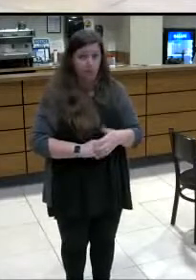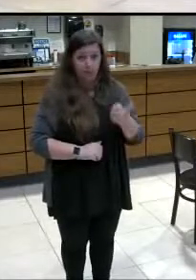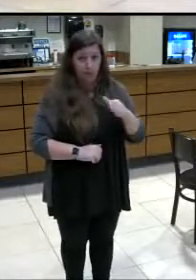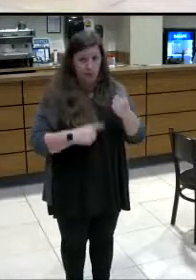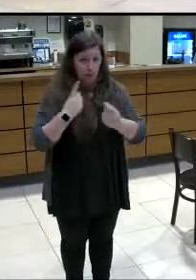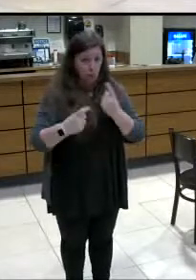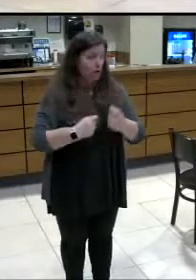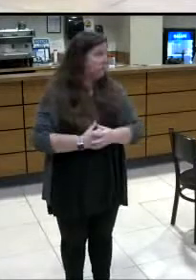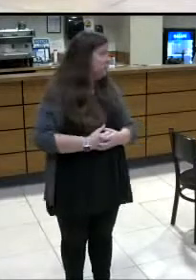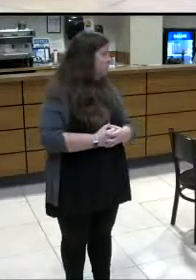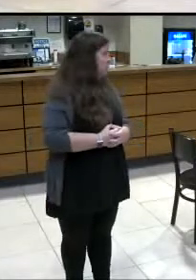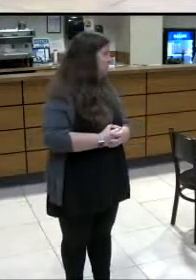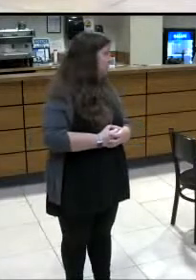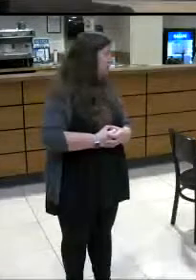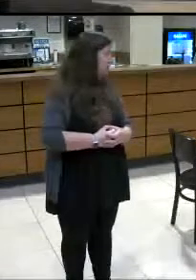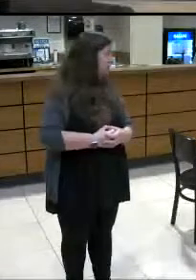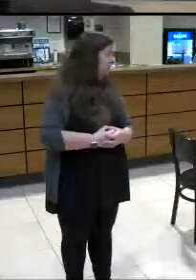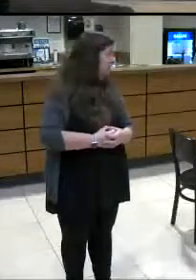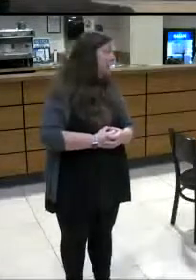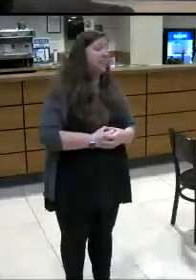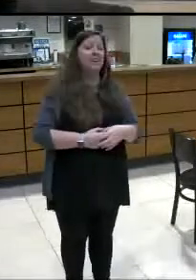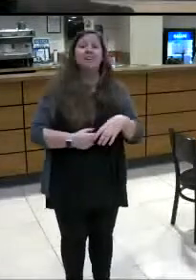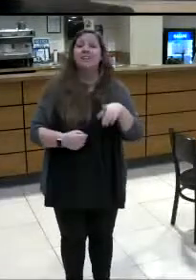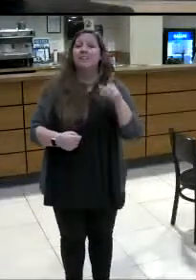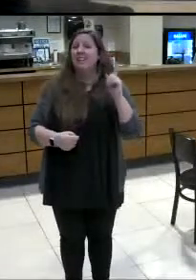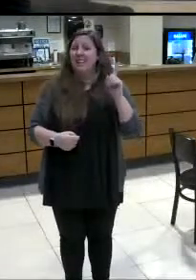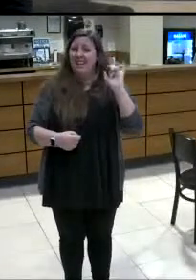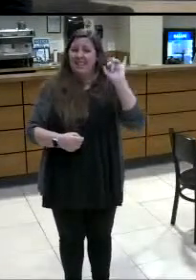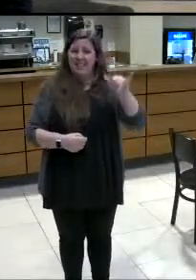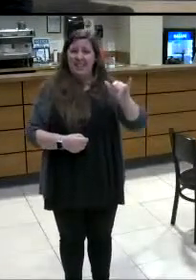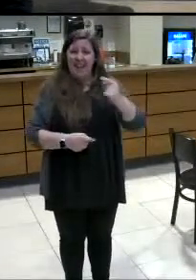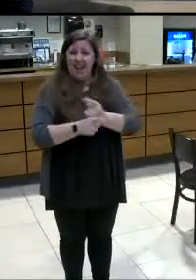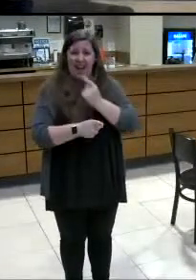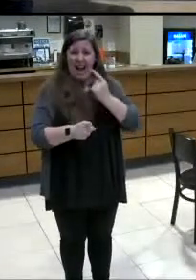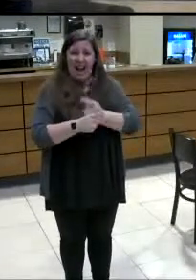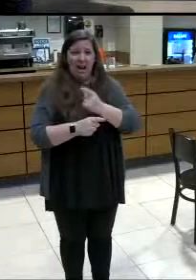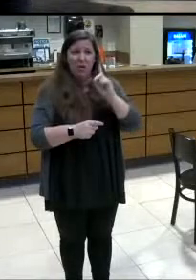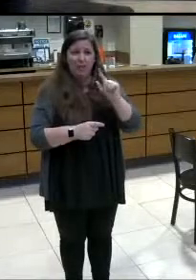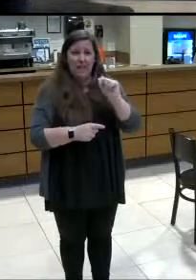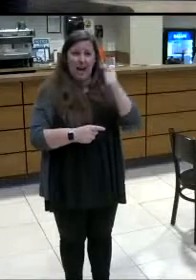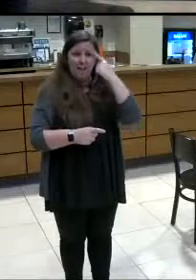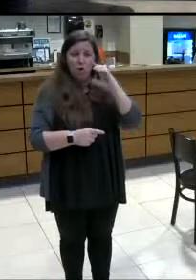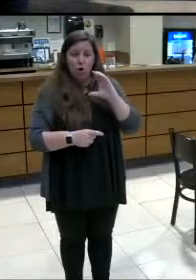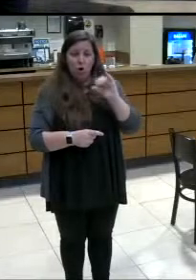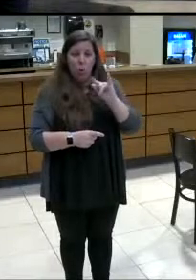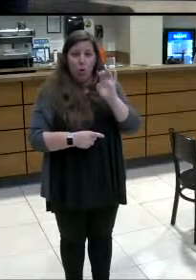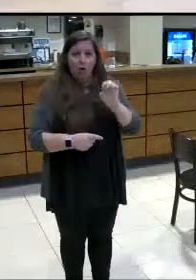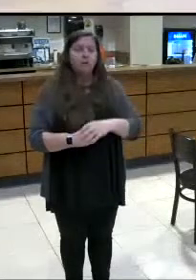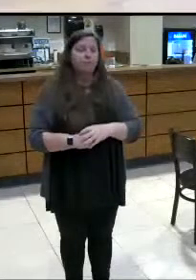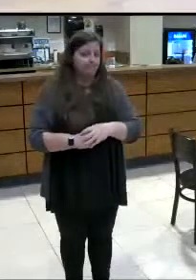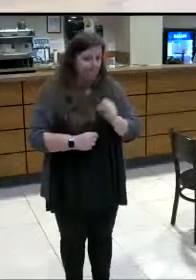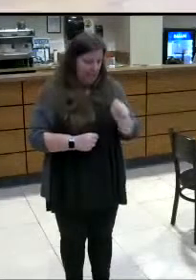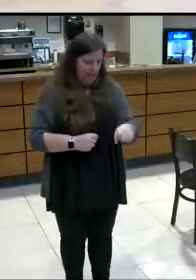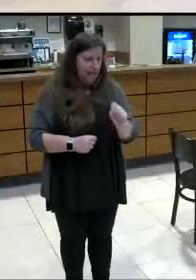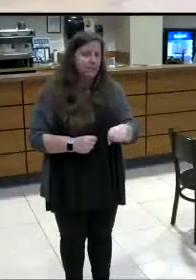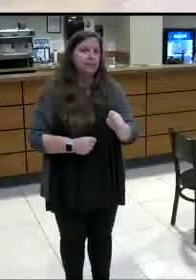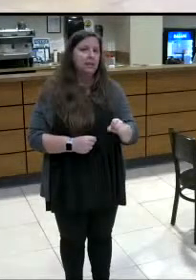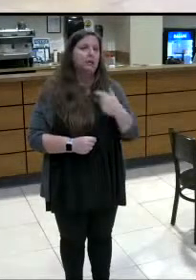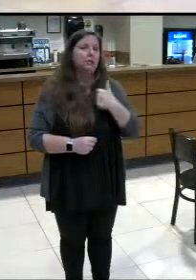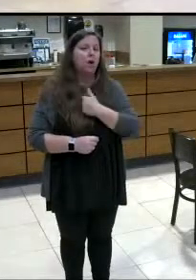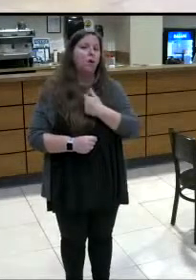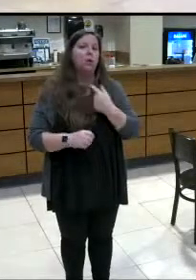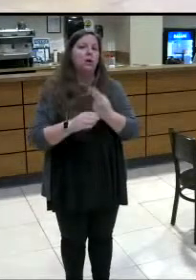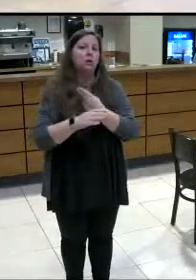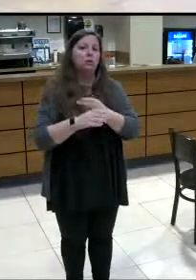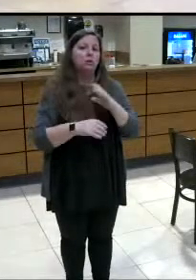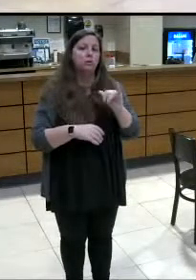Is that accurate data for COIL? Is that current data? That is current data for COIL. So we use COIL as our